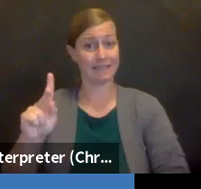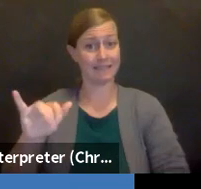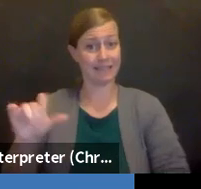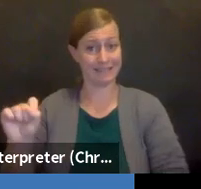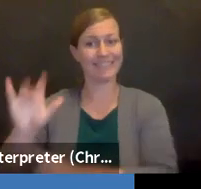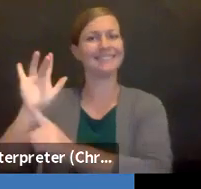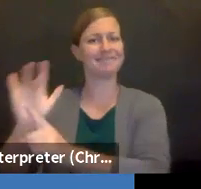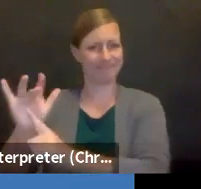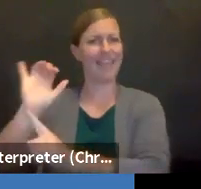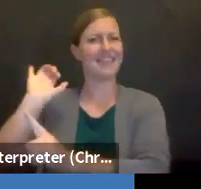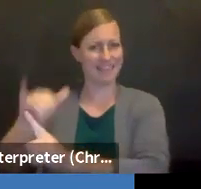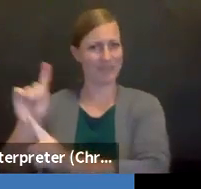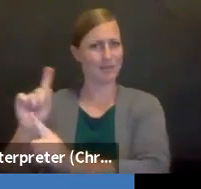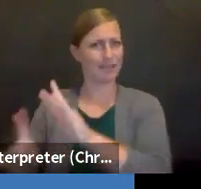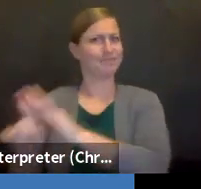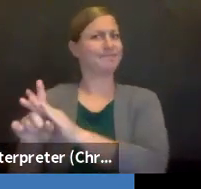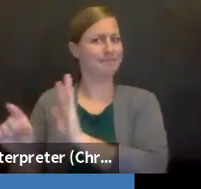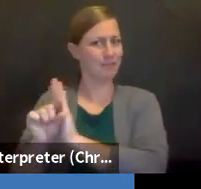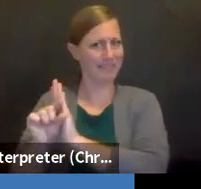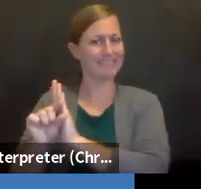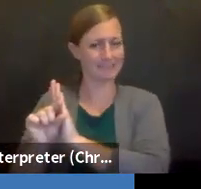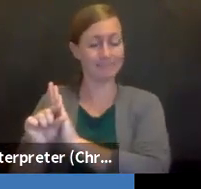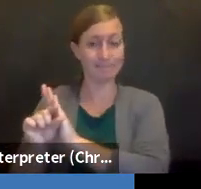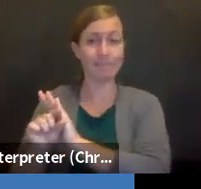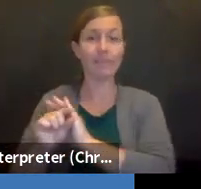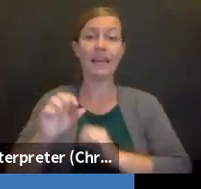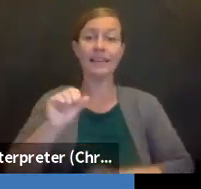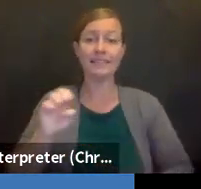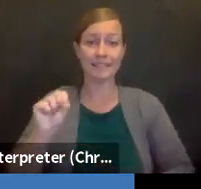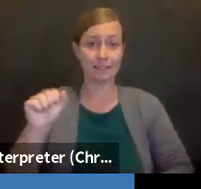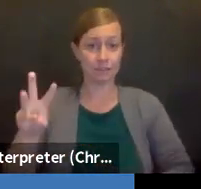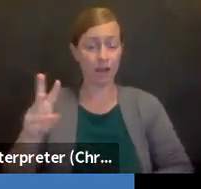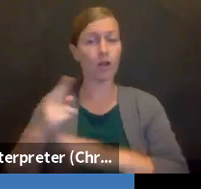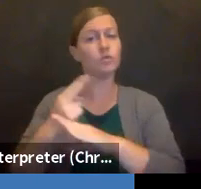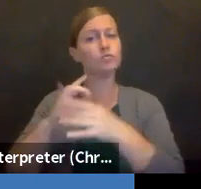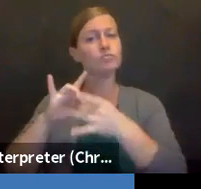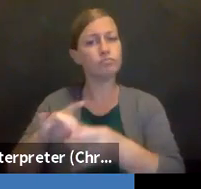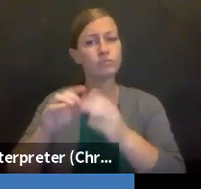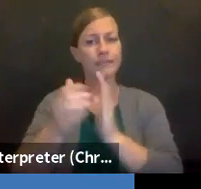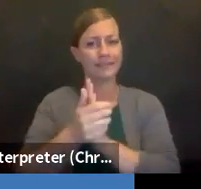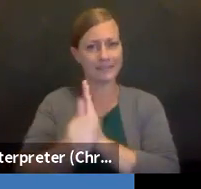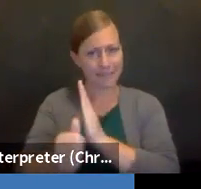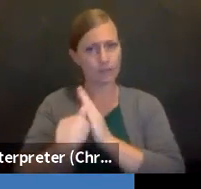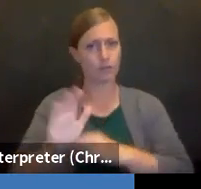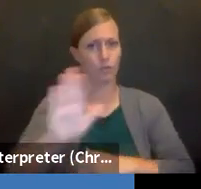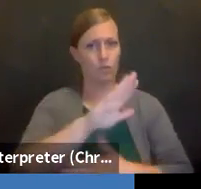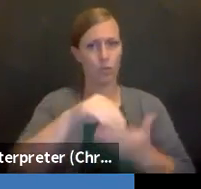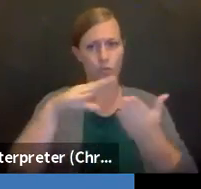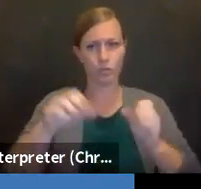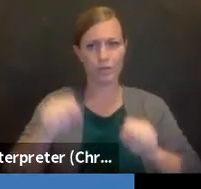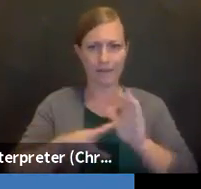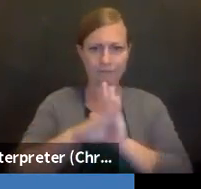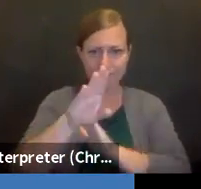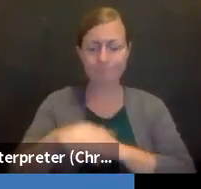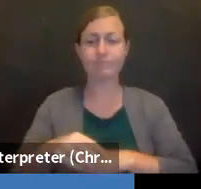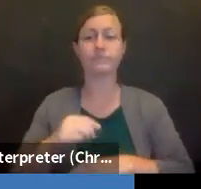the grading system kind of comes in. Seesaw uses it around skills that your students can obtain. And